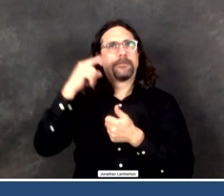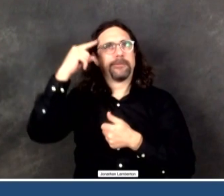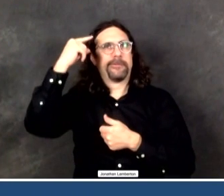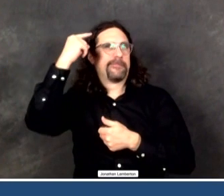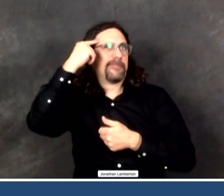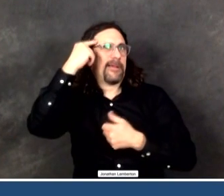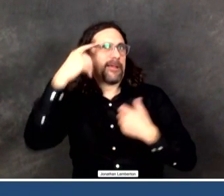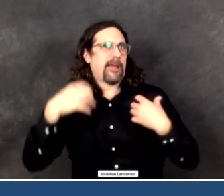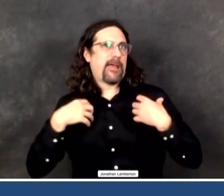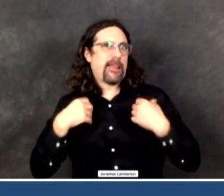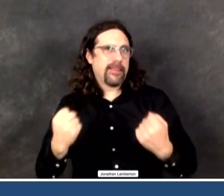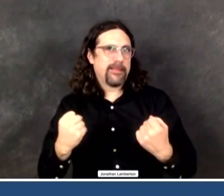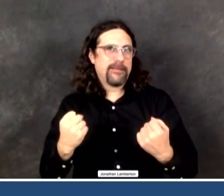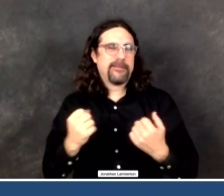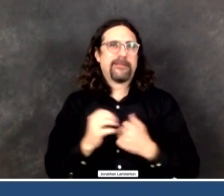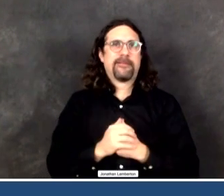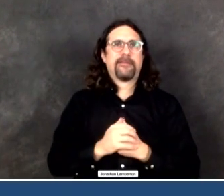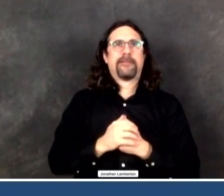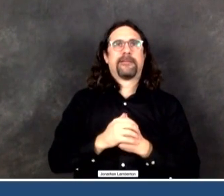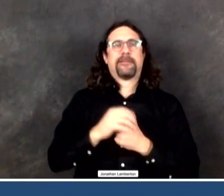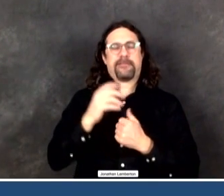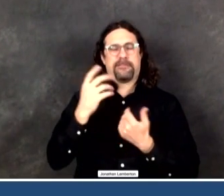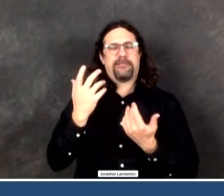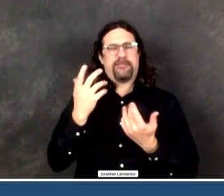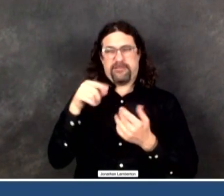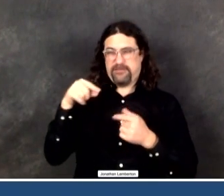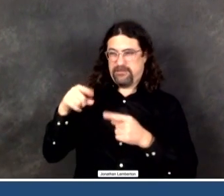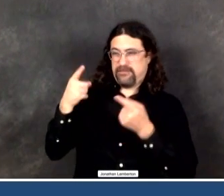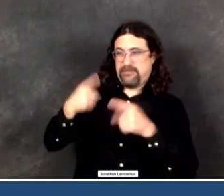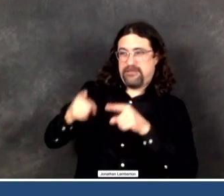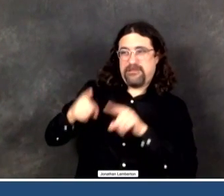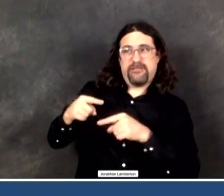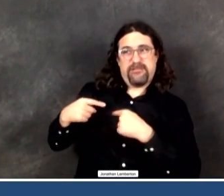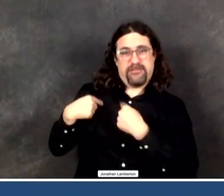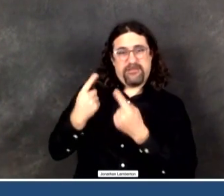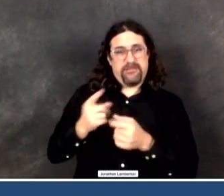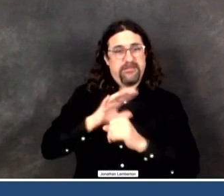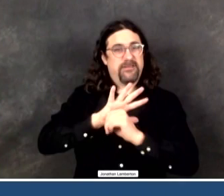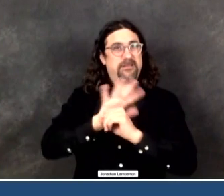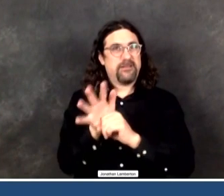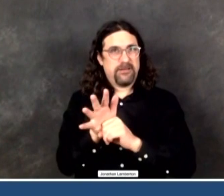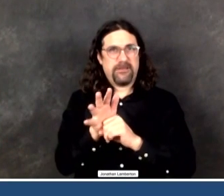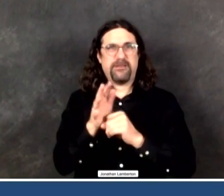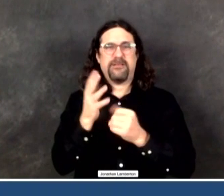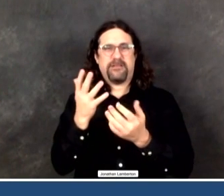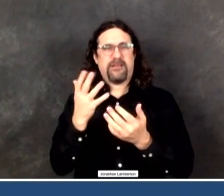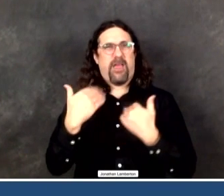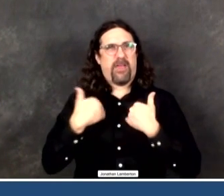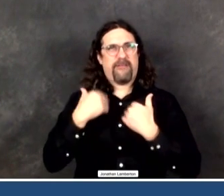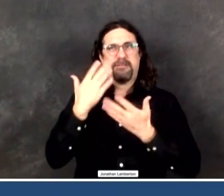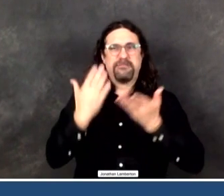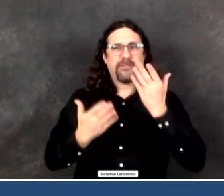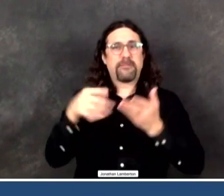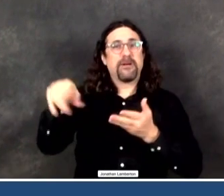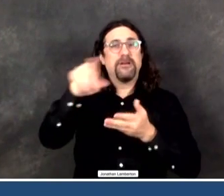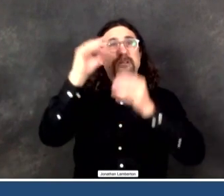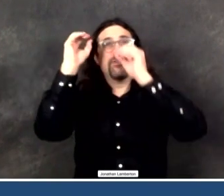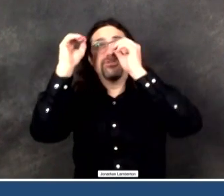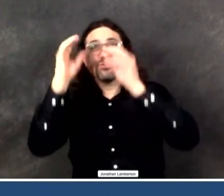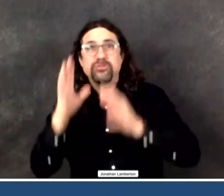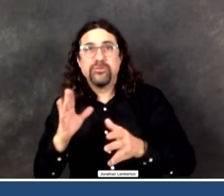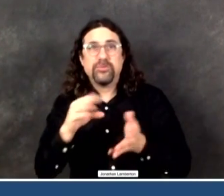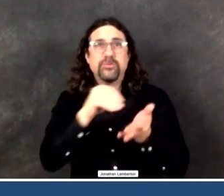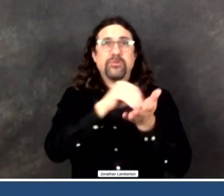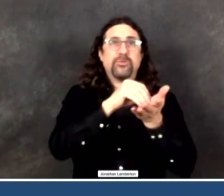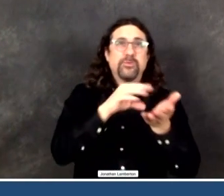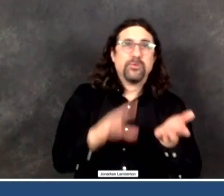who works in the schools. We're also going to need to address the emotional impact on parents and families. All of